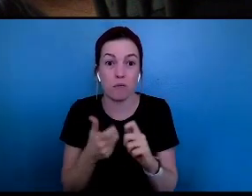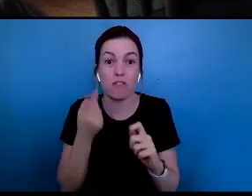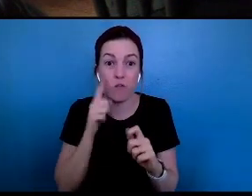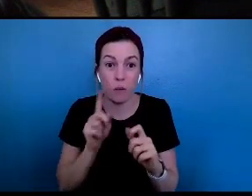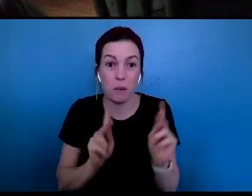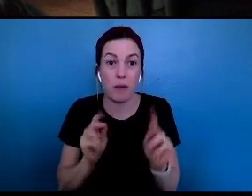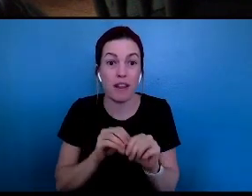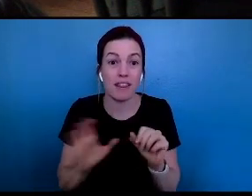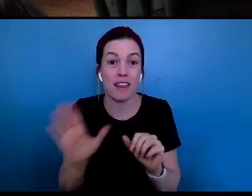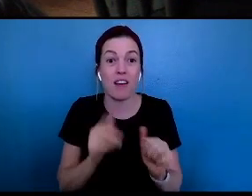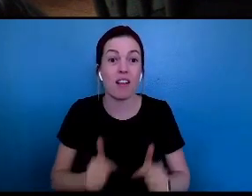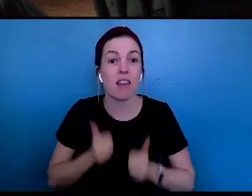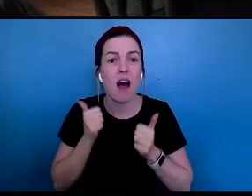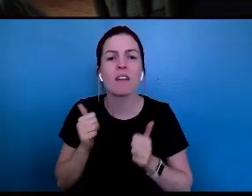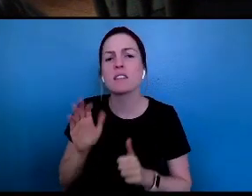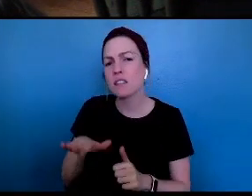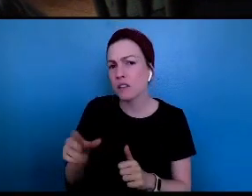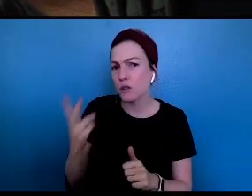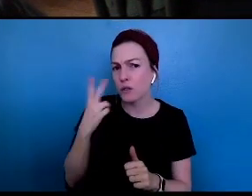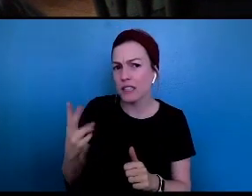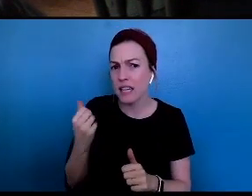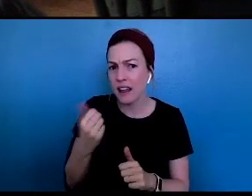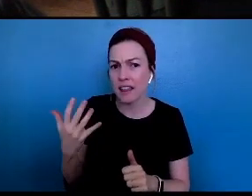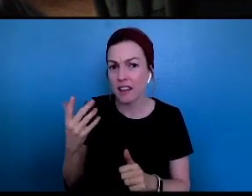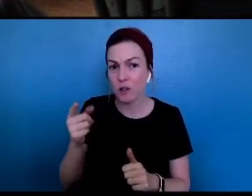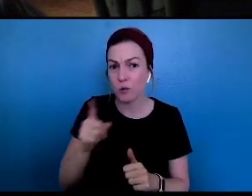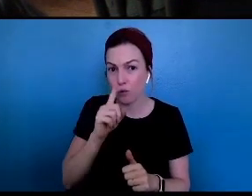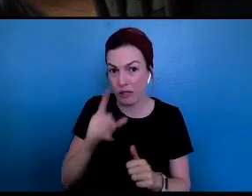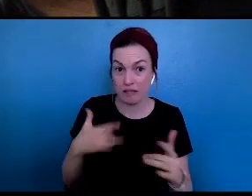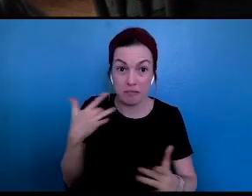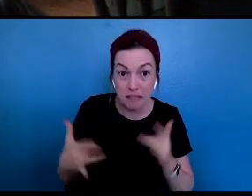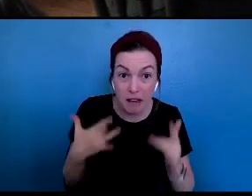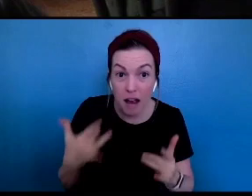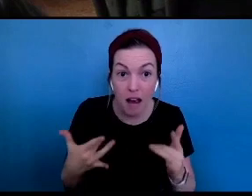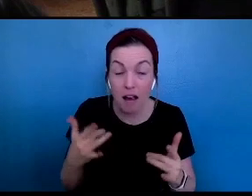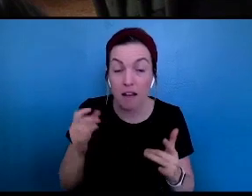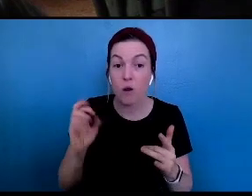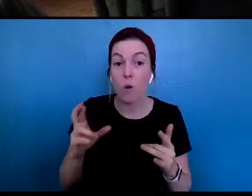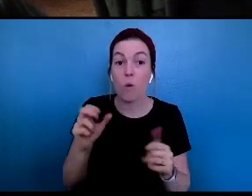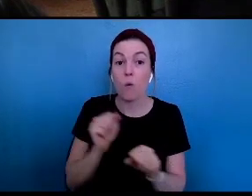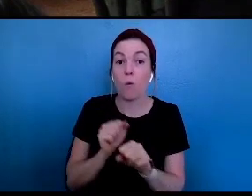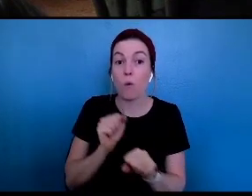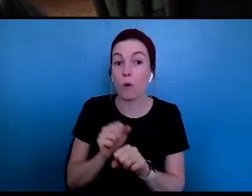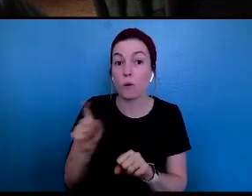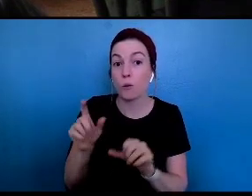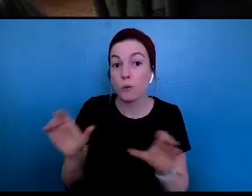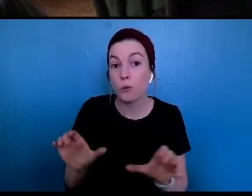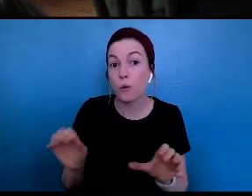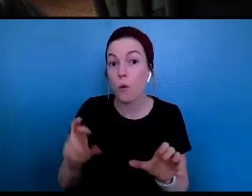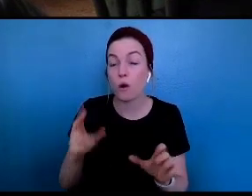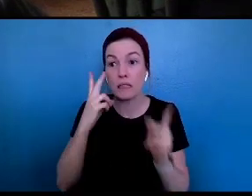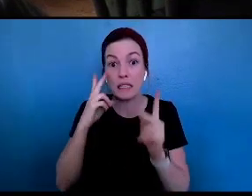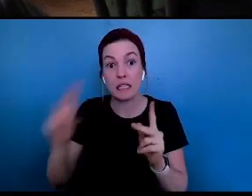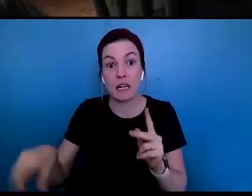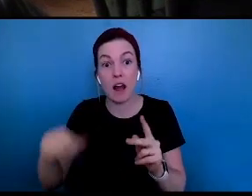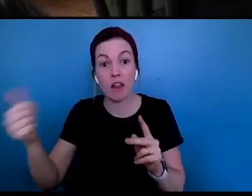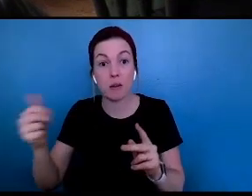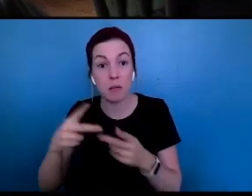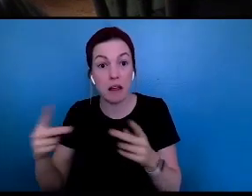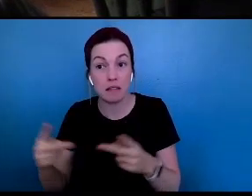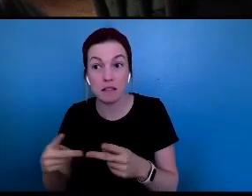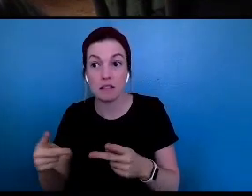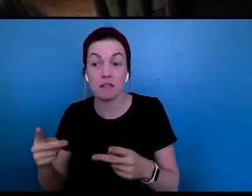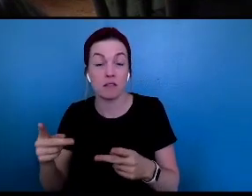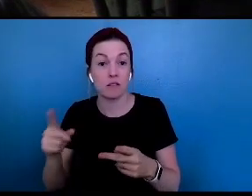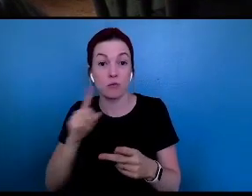lives. Have you seen anything you're particularly excited about, or work that you're doing, or that you've observed elsewhere, that's really